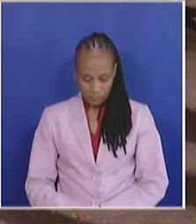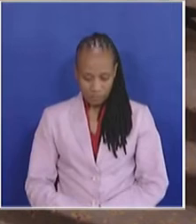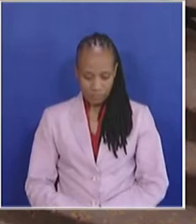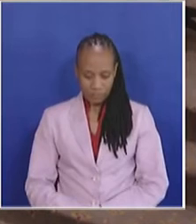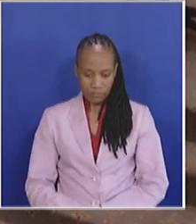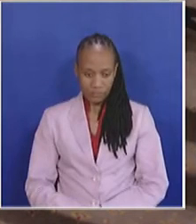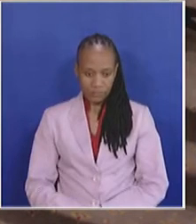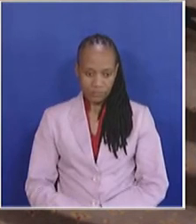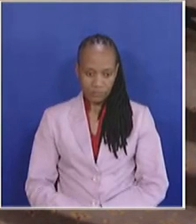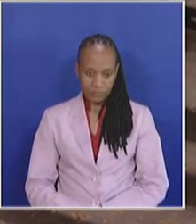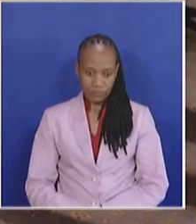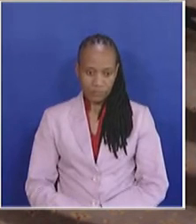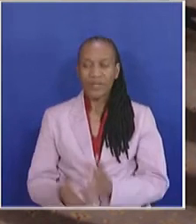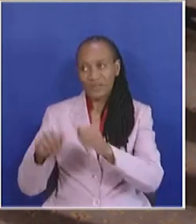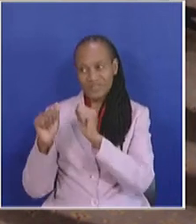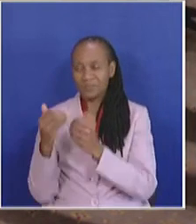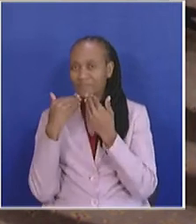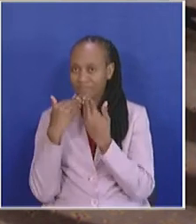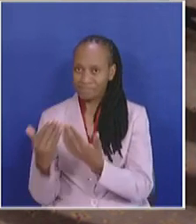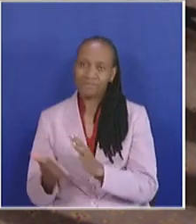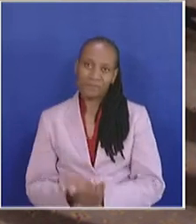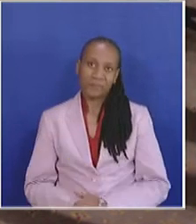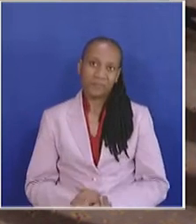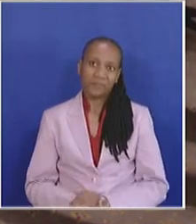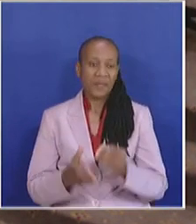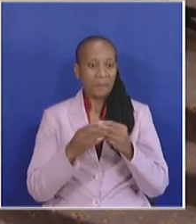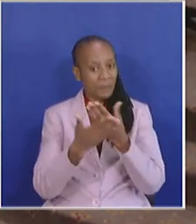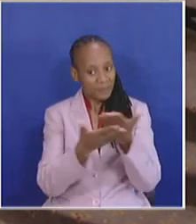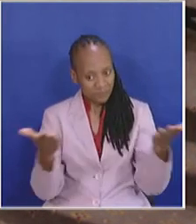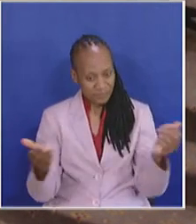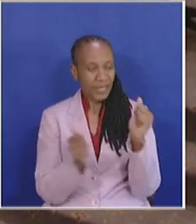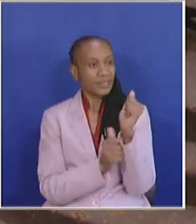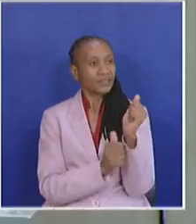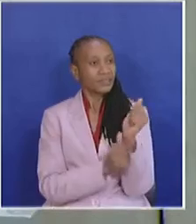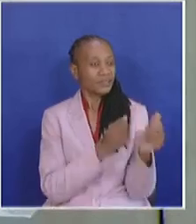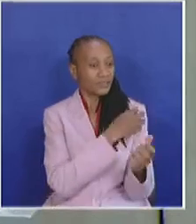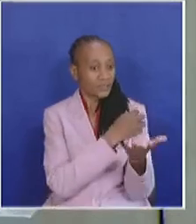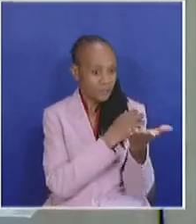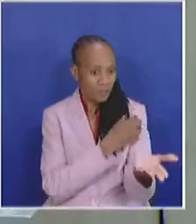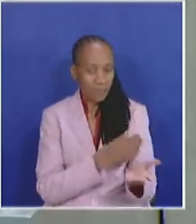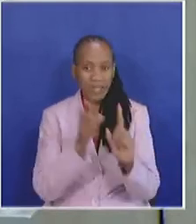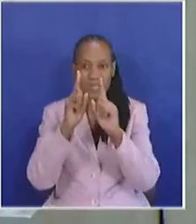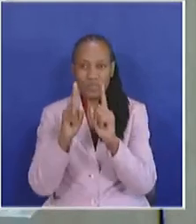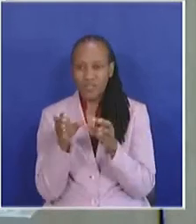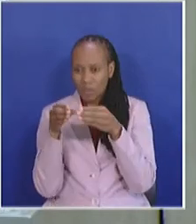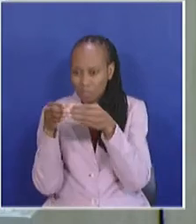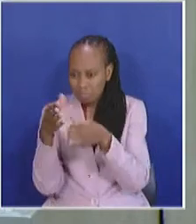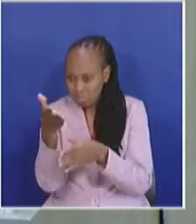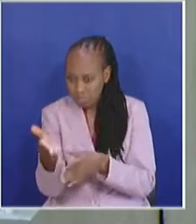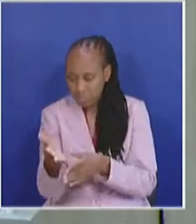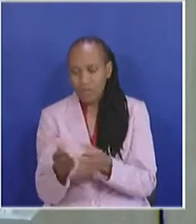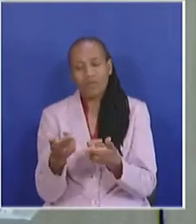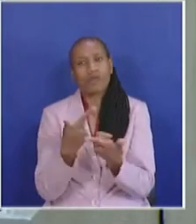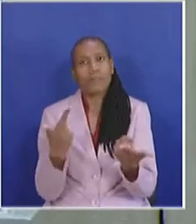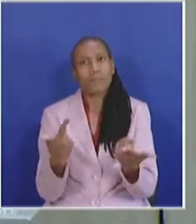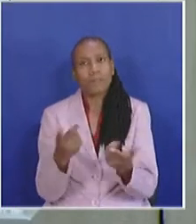Thank you very much, Honorable Chairperson, Honorable Members, Deputy Minister, Special Delegates. On behalf